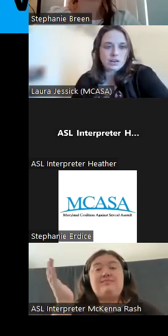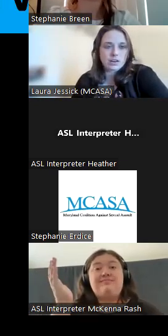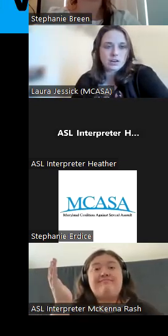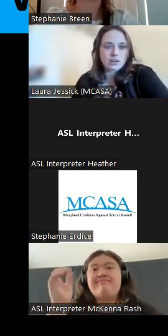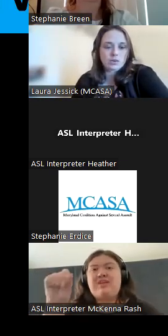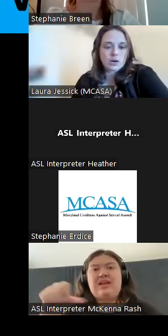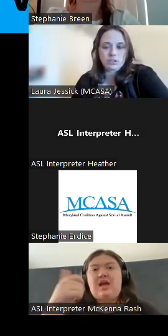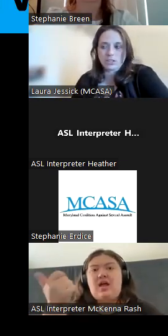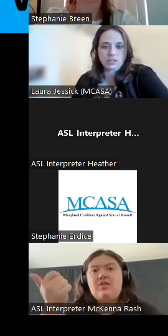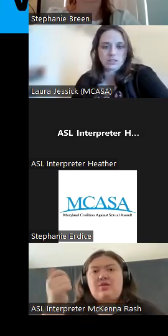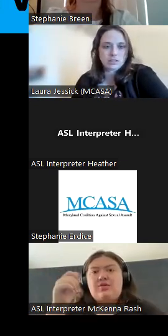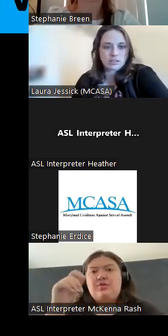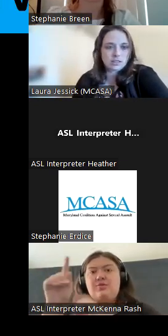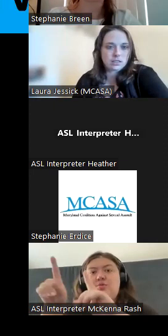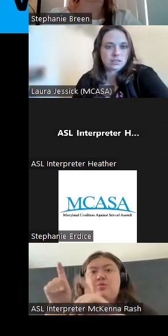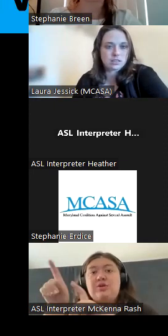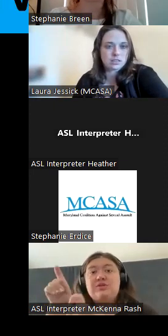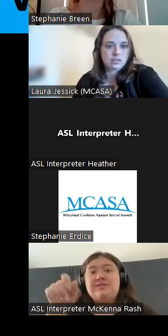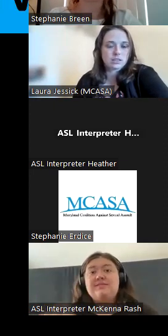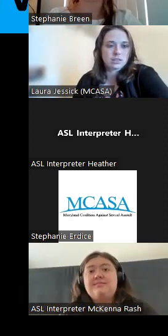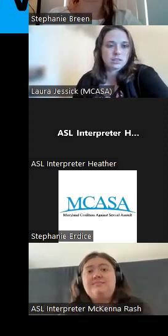any other questions?